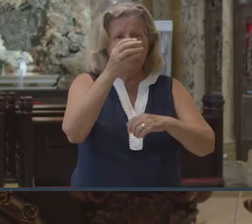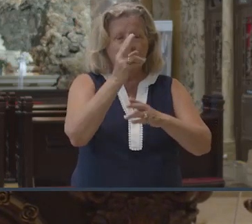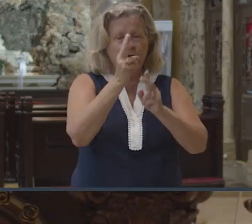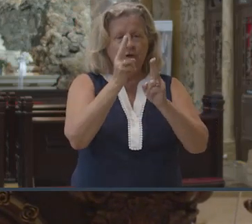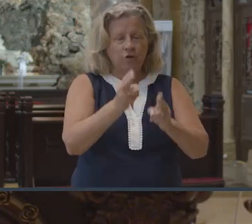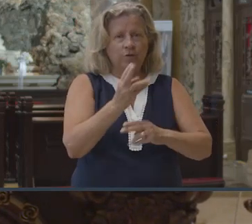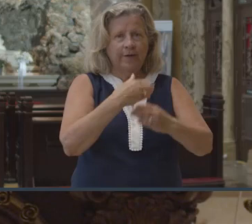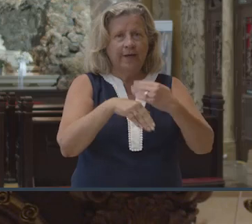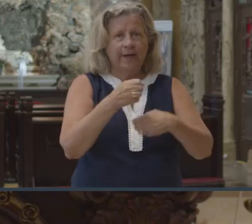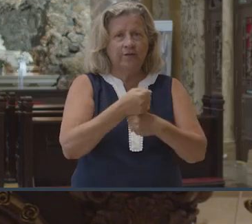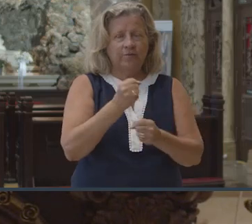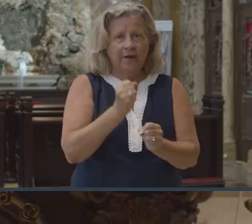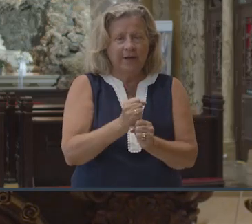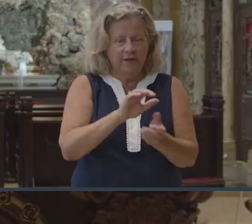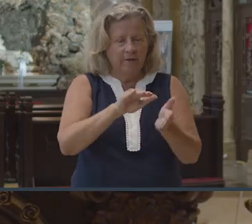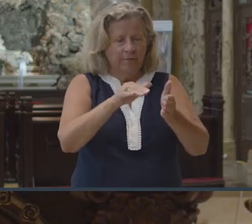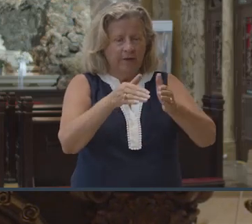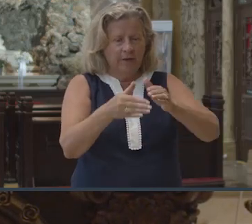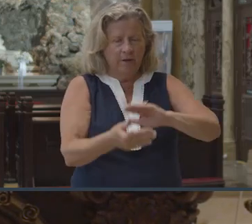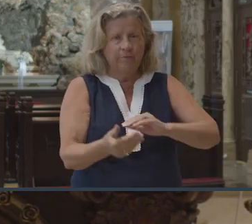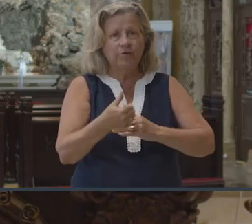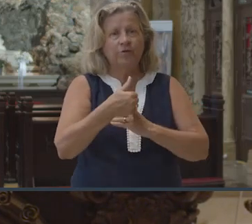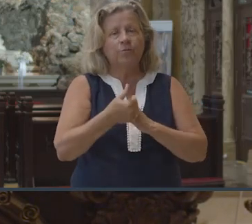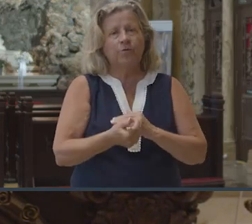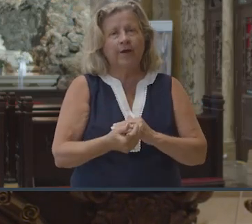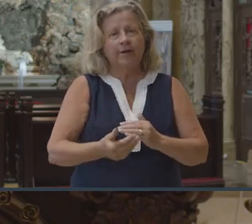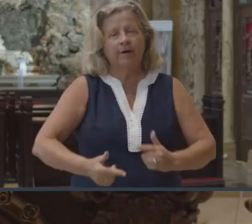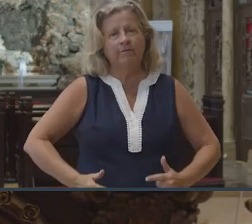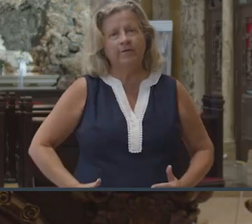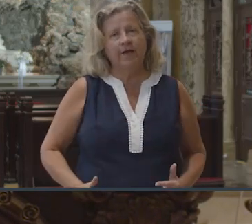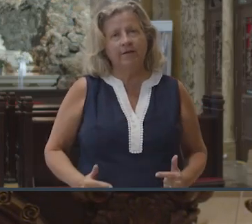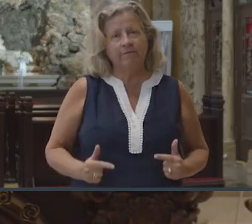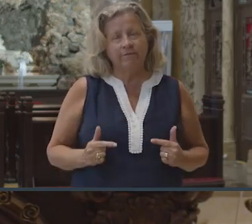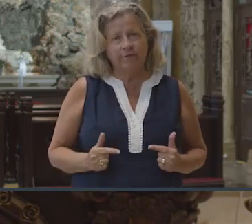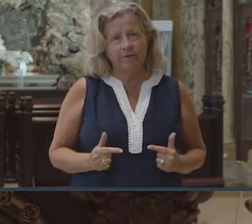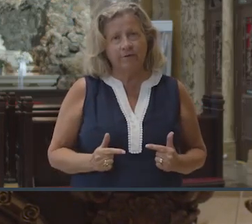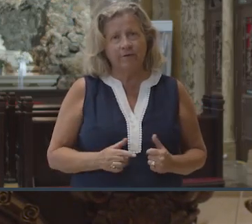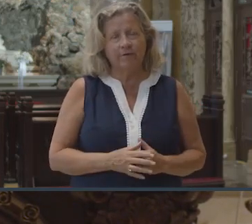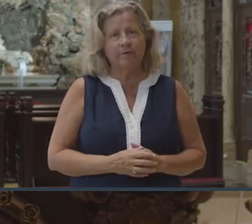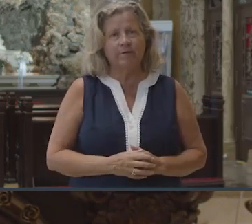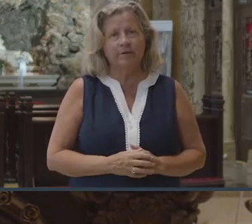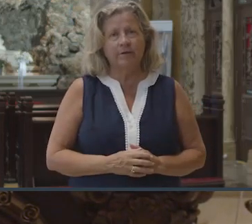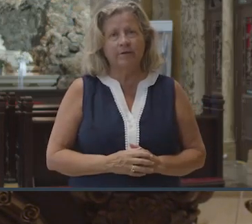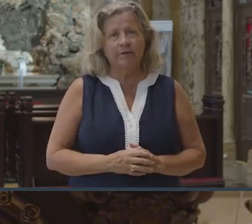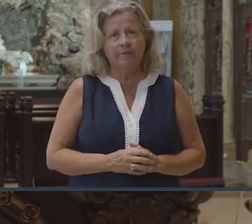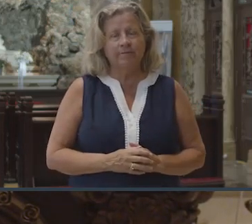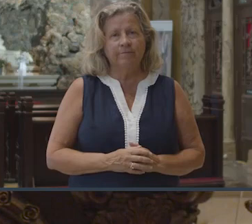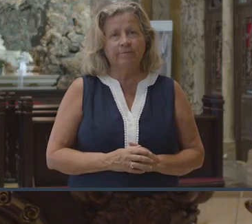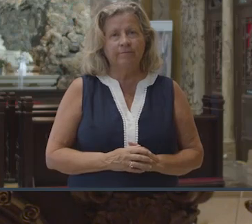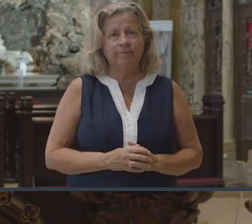will become for us the bread of life. Blessed be God forever.